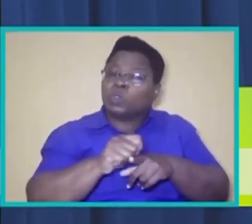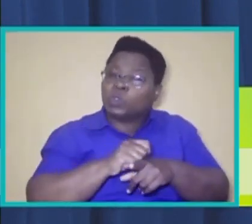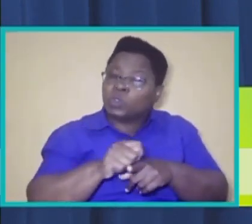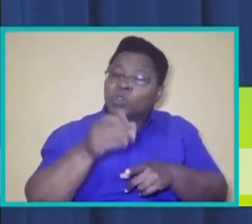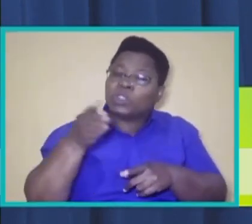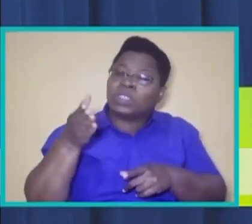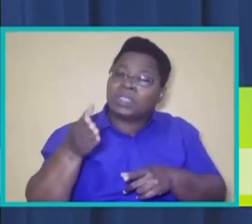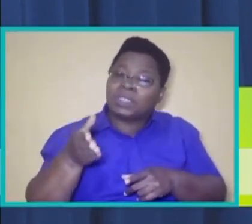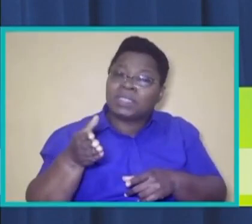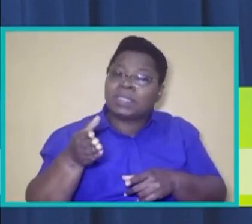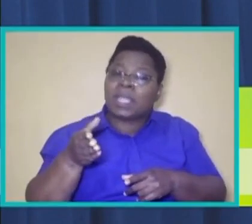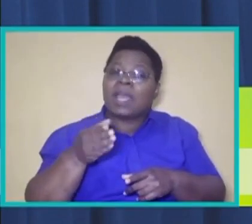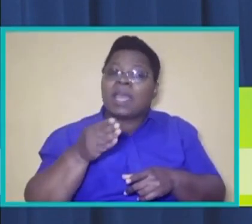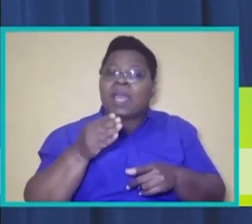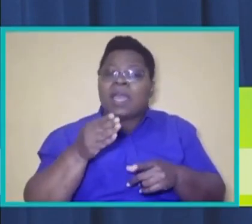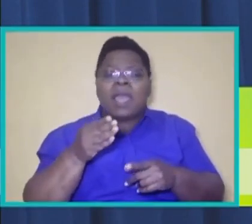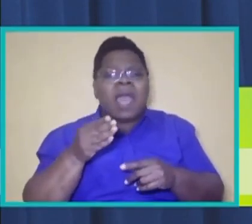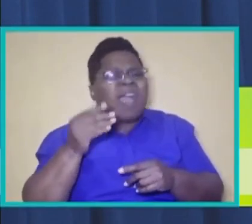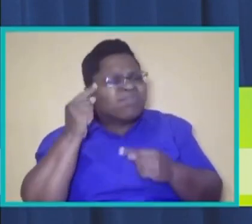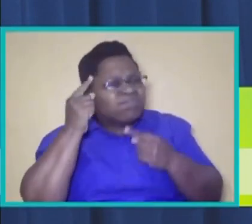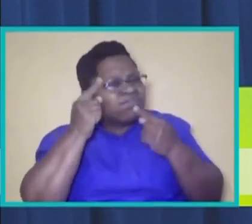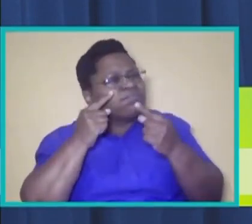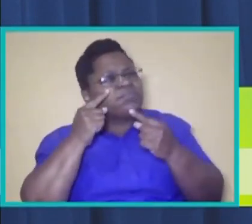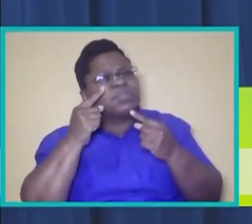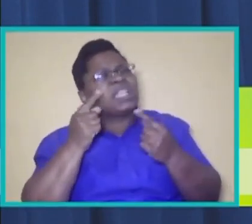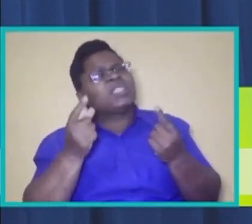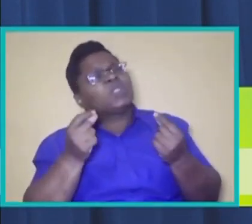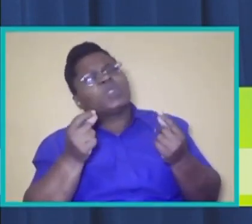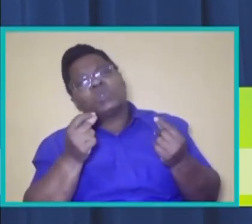example, literacy and numeracy, you have